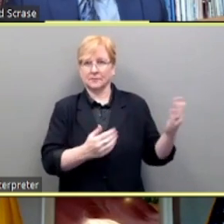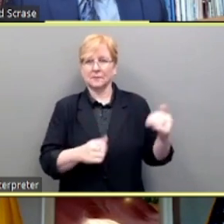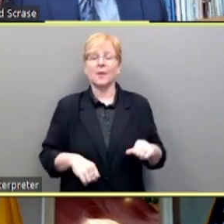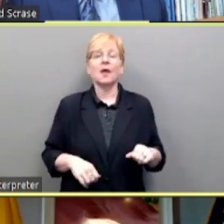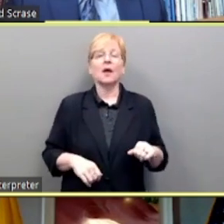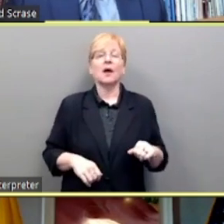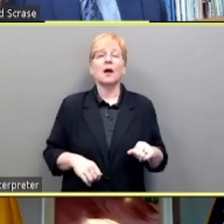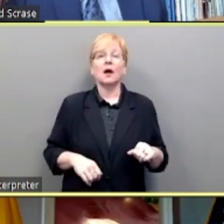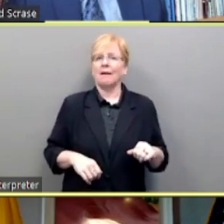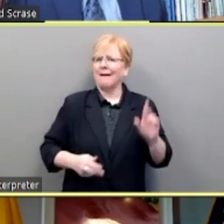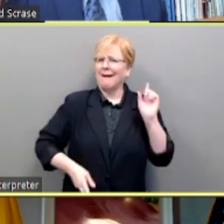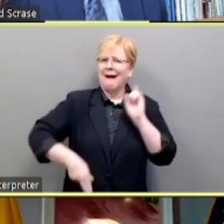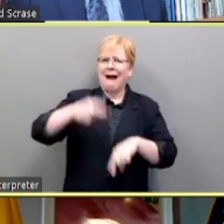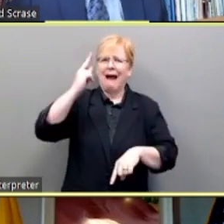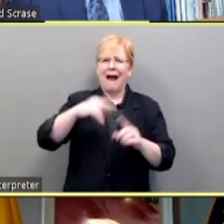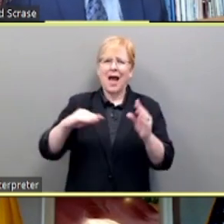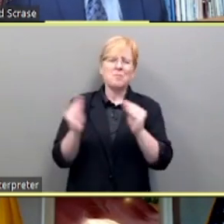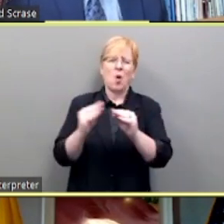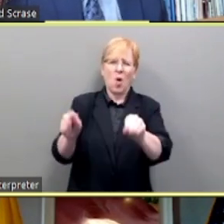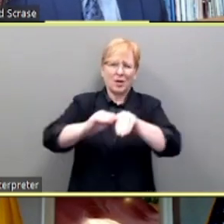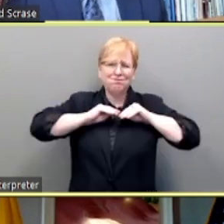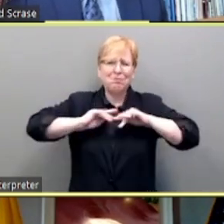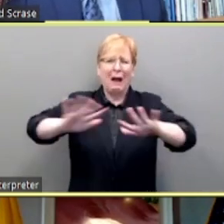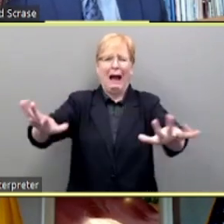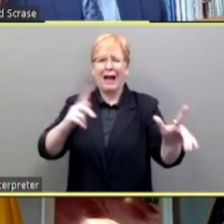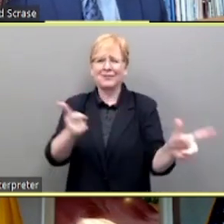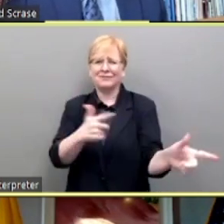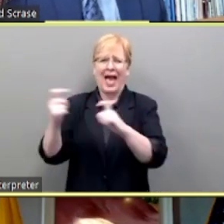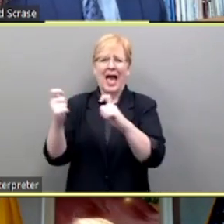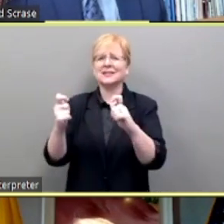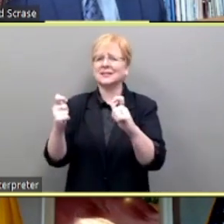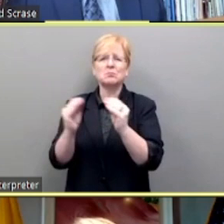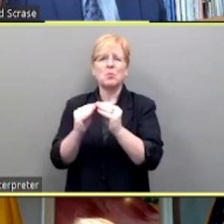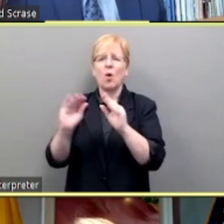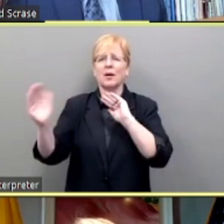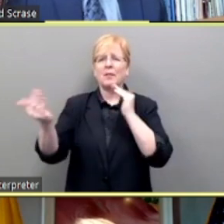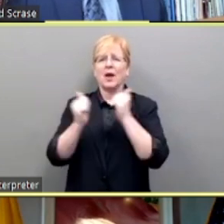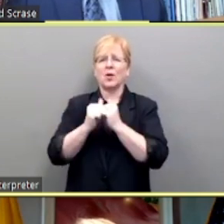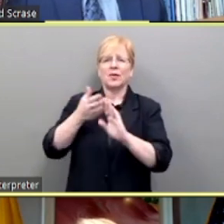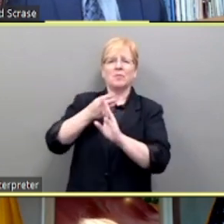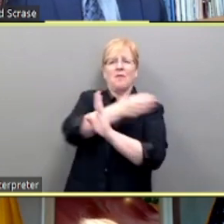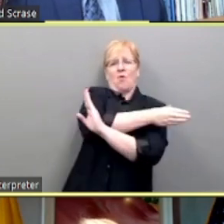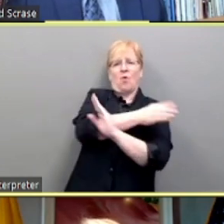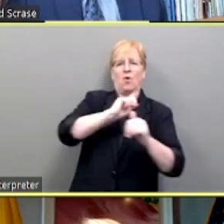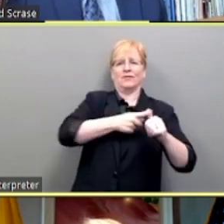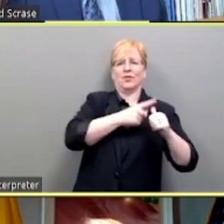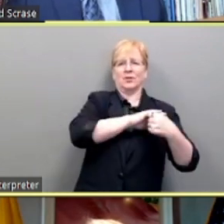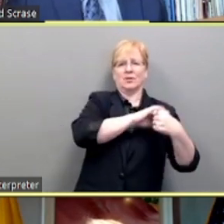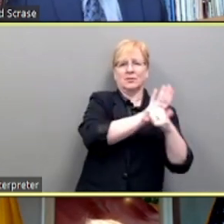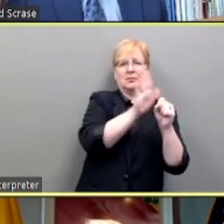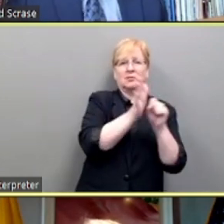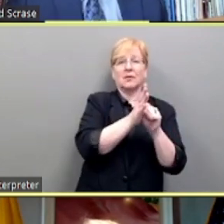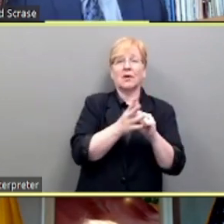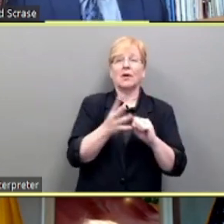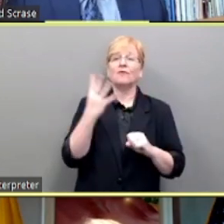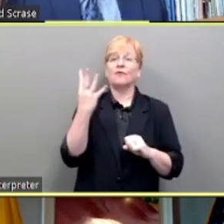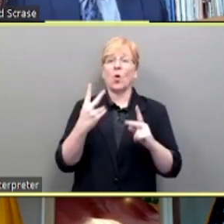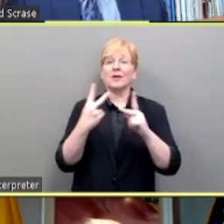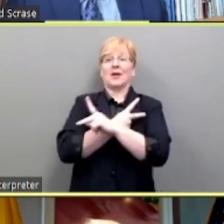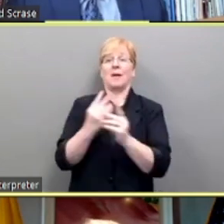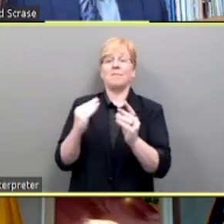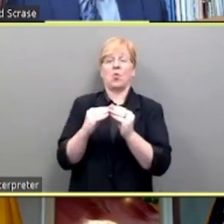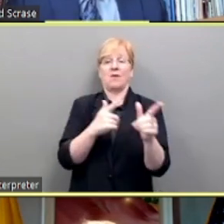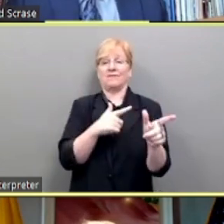highly contagious, may infect up to 4 times as many people now. Some new research is showing, may